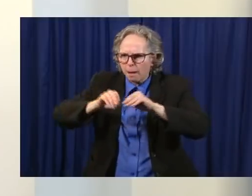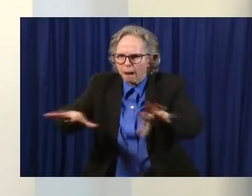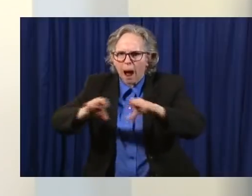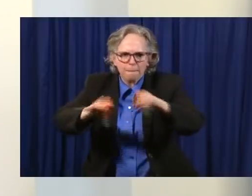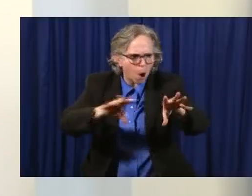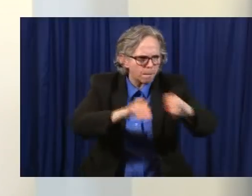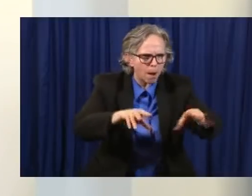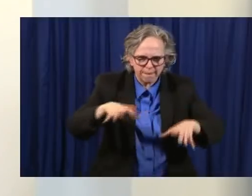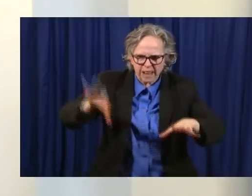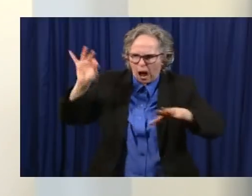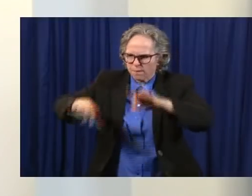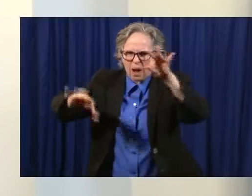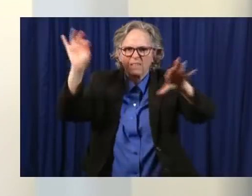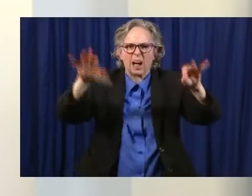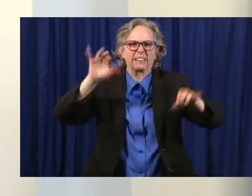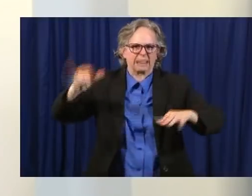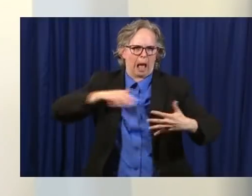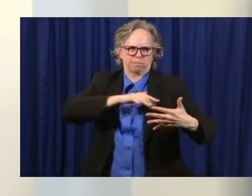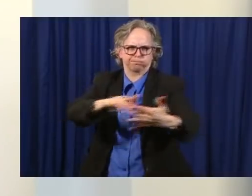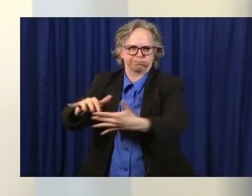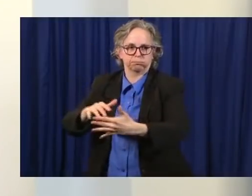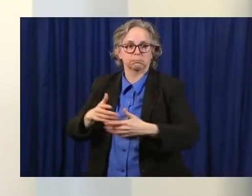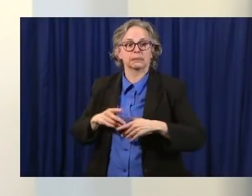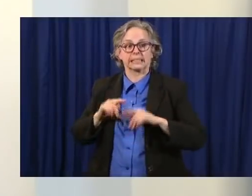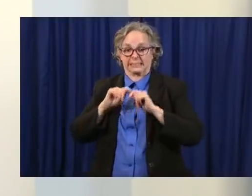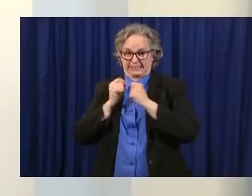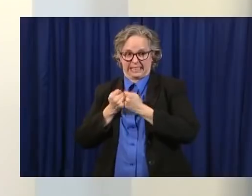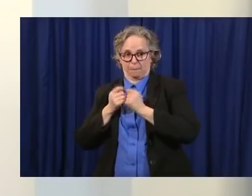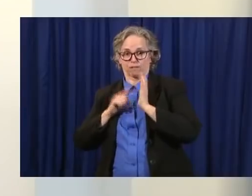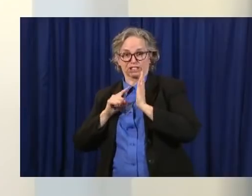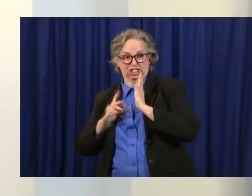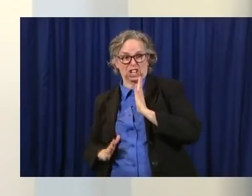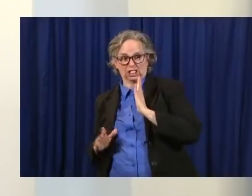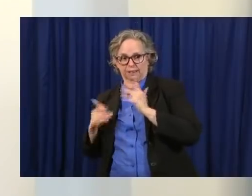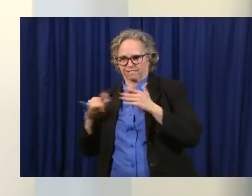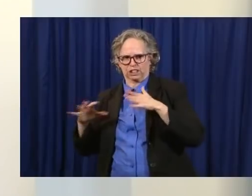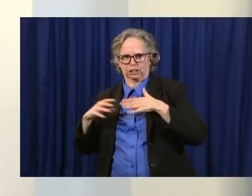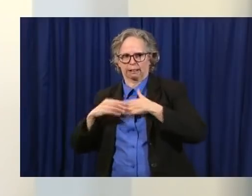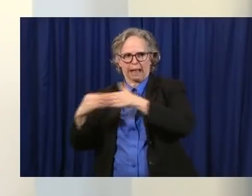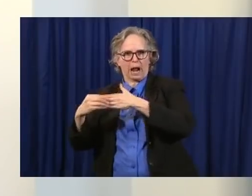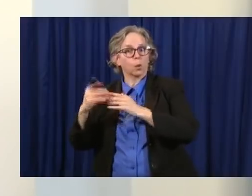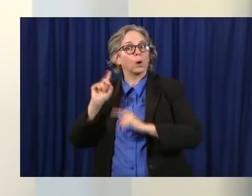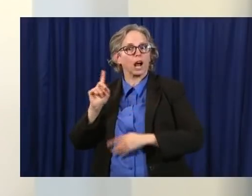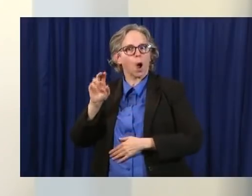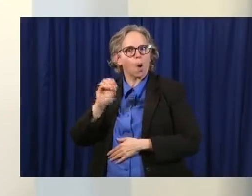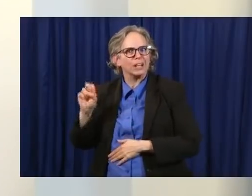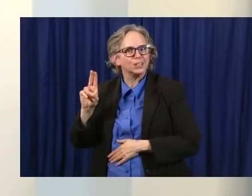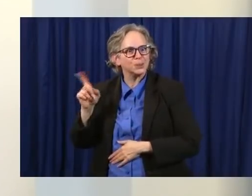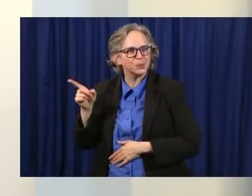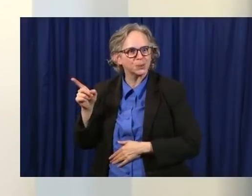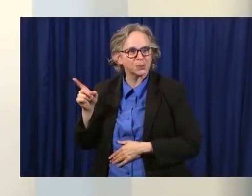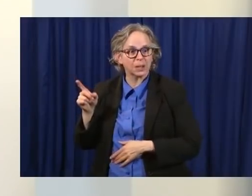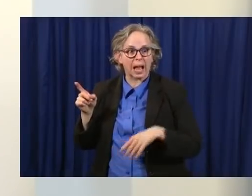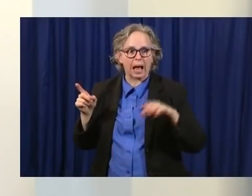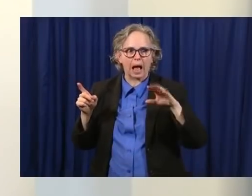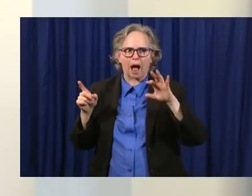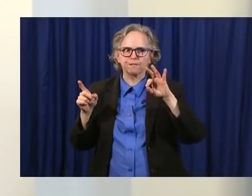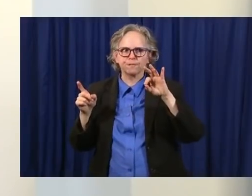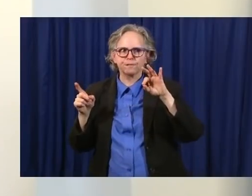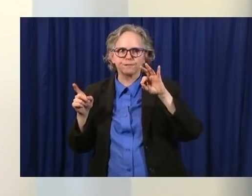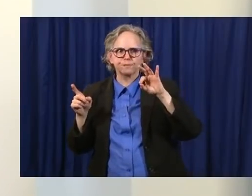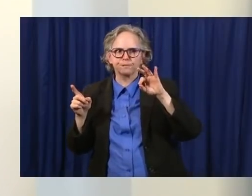team of researchers led by a group at OSU, but using faculty across the state. And it will actually go out into